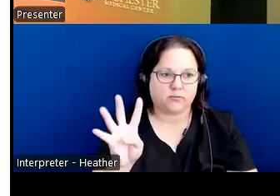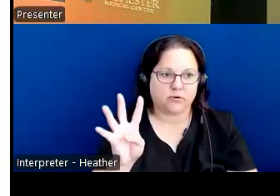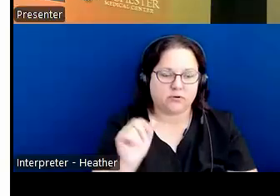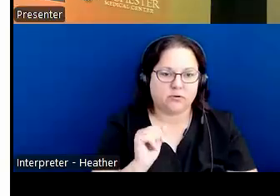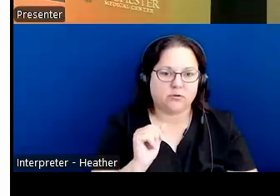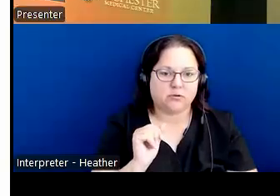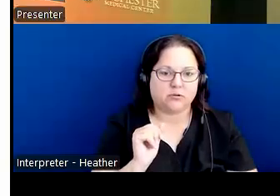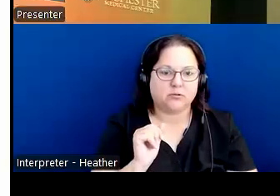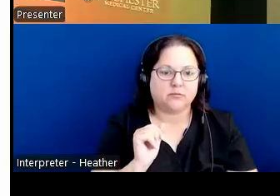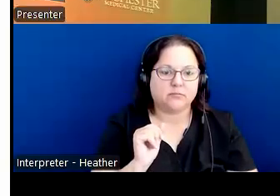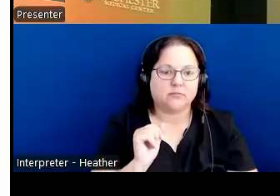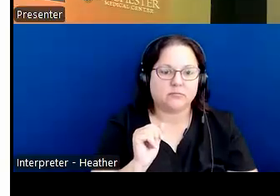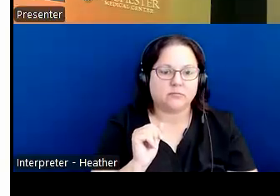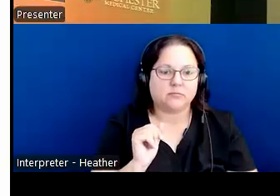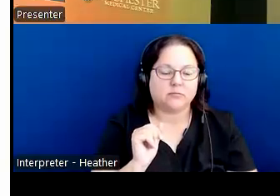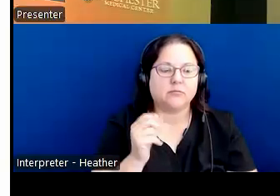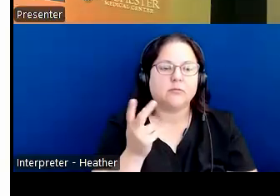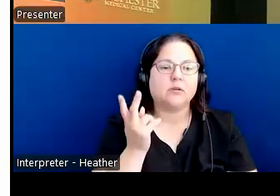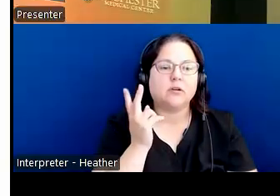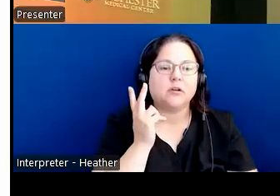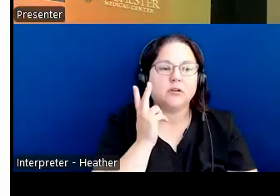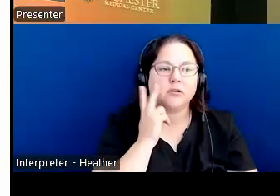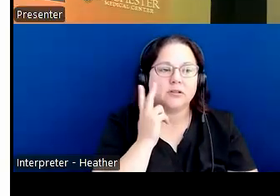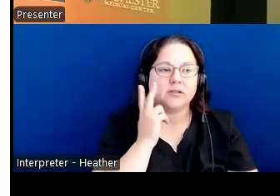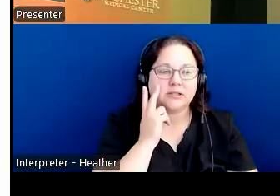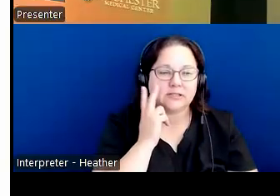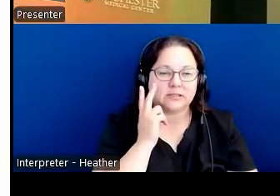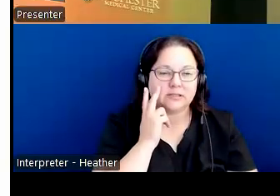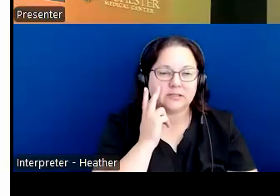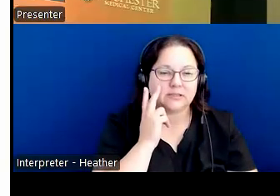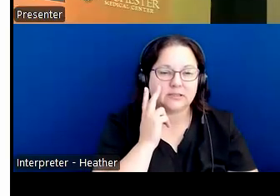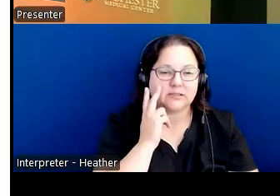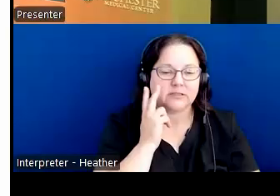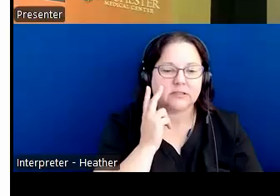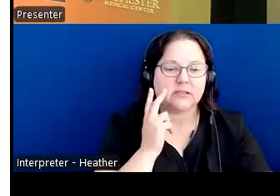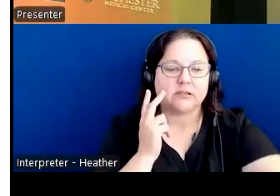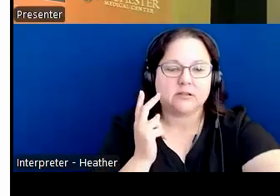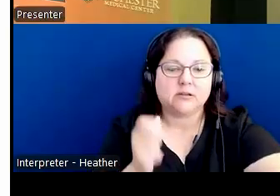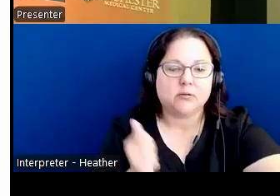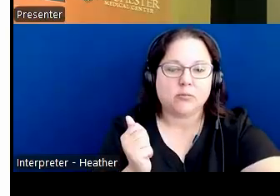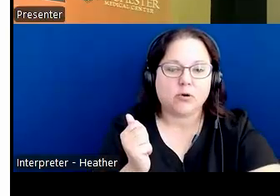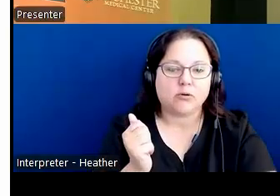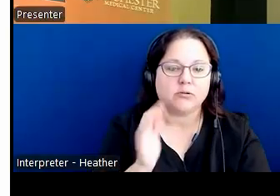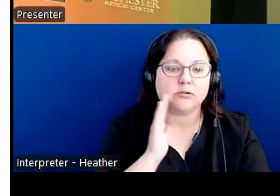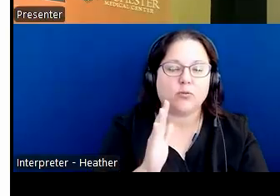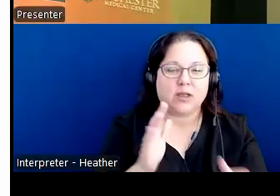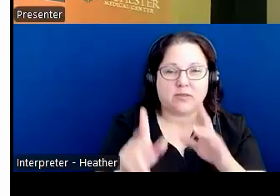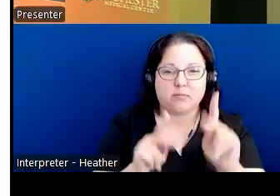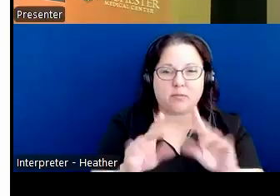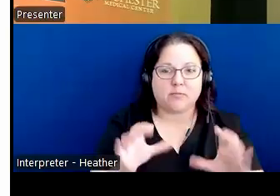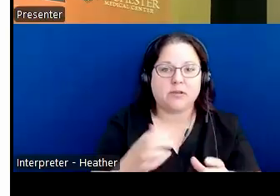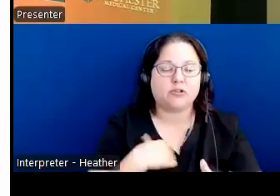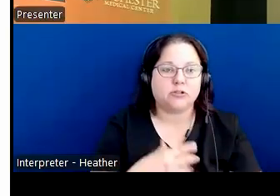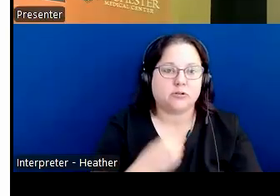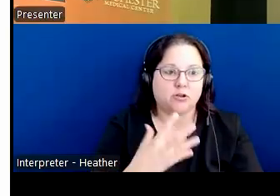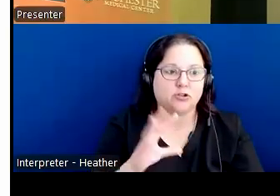You can see there's a rather diverse makeup, but that, for example, most of the racial and ethnicity breakdown of this population is Caucasian or